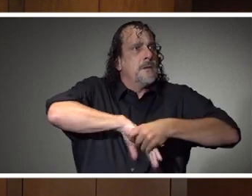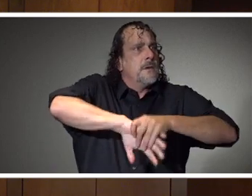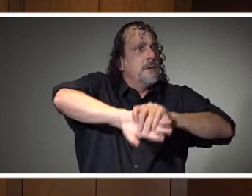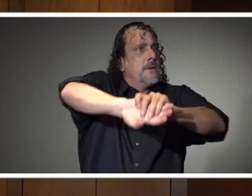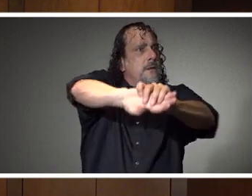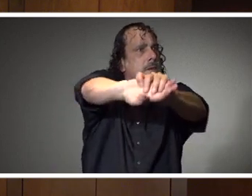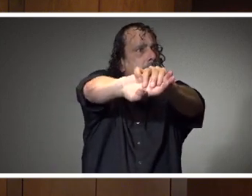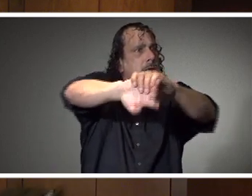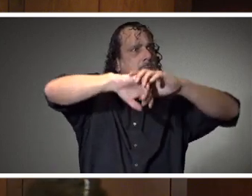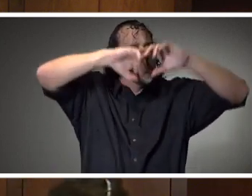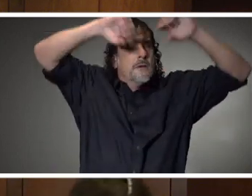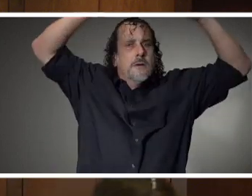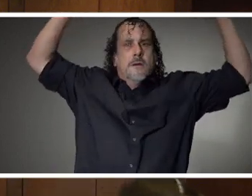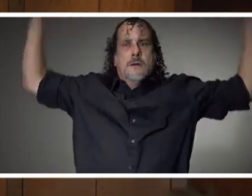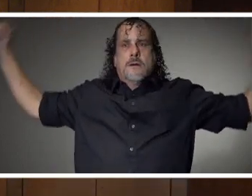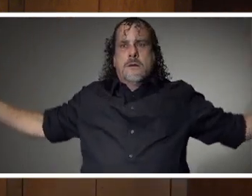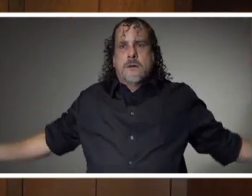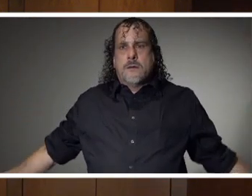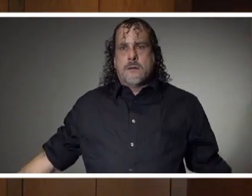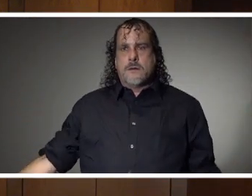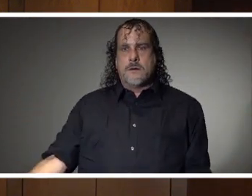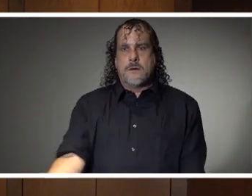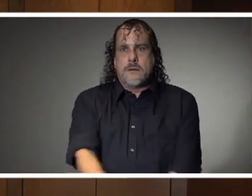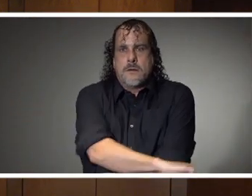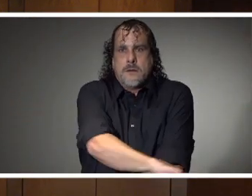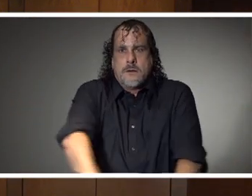Yeah, that's like the one seat that's kind of in the way. Appreciate it.